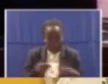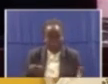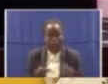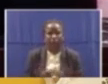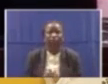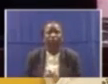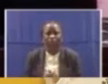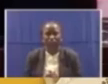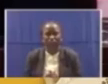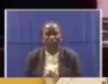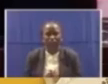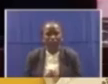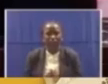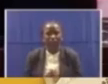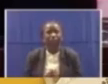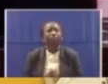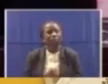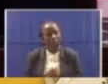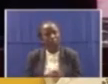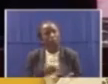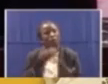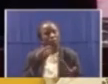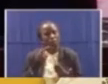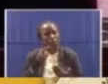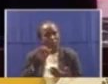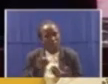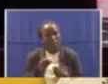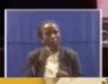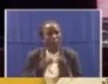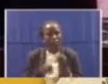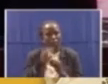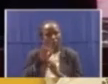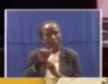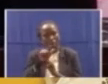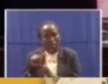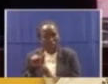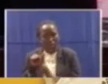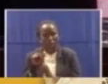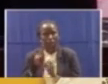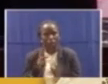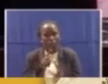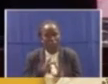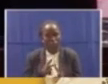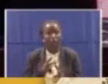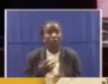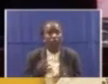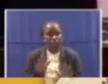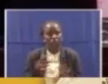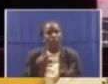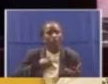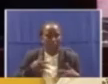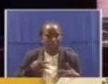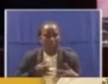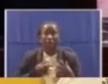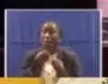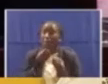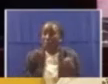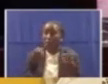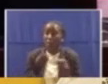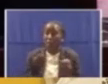for the Judicial Matters Bill and the expungement of COVID-19 offences, which has been considered. Thousands of